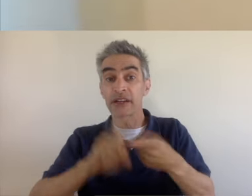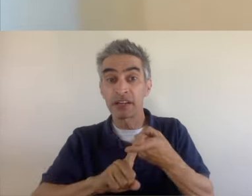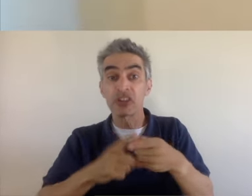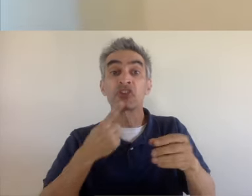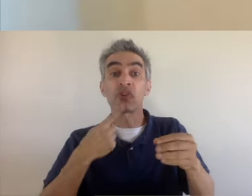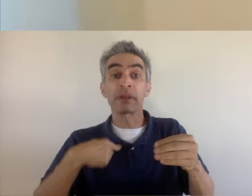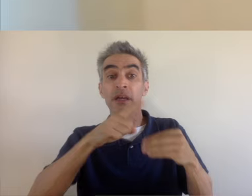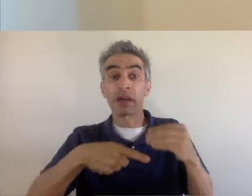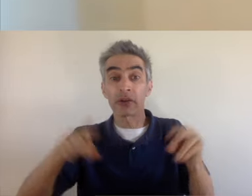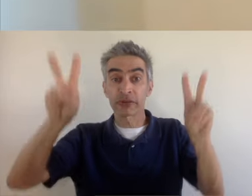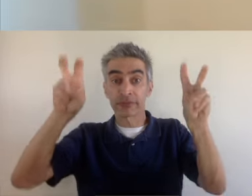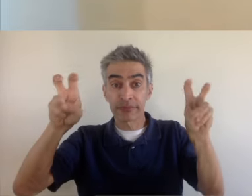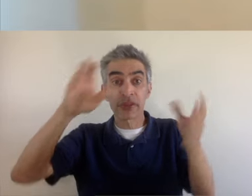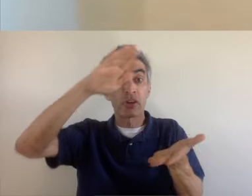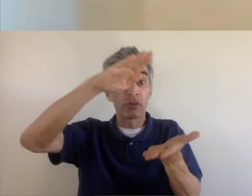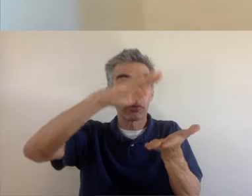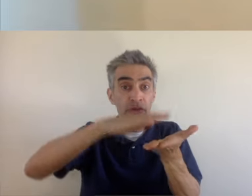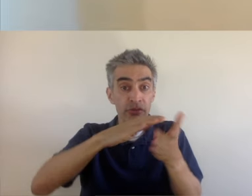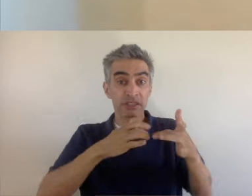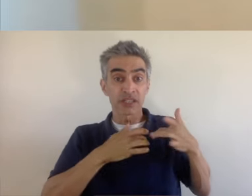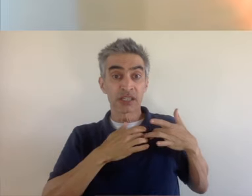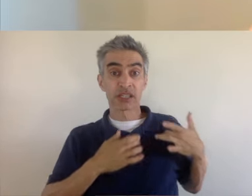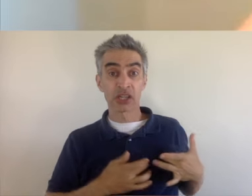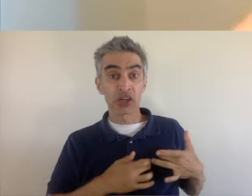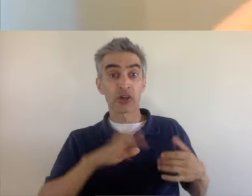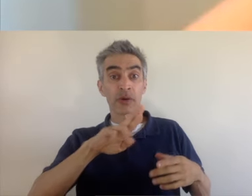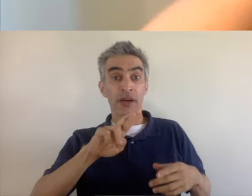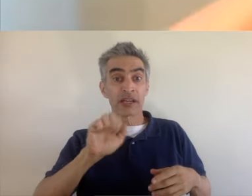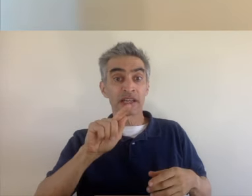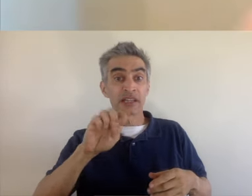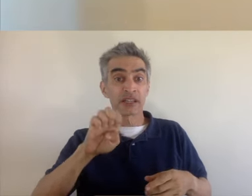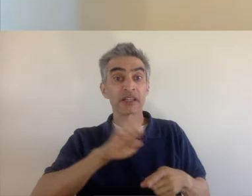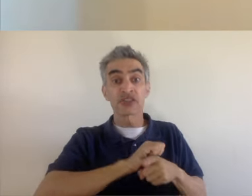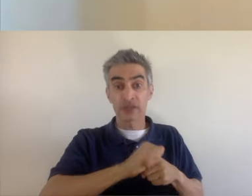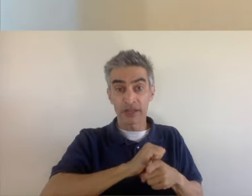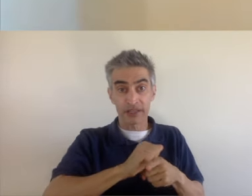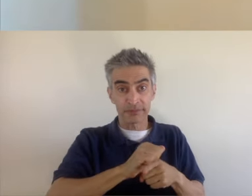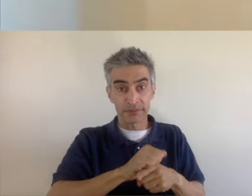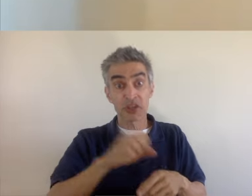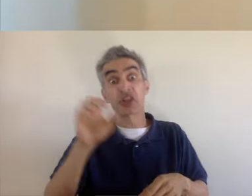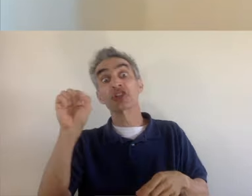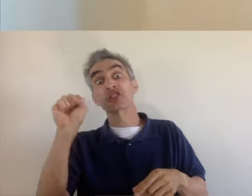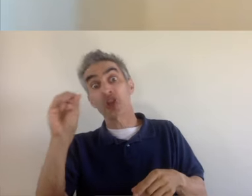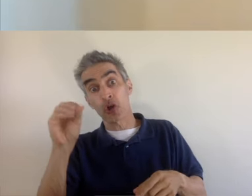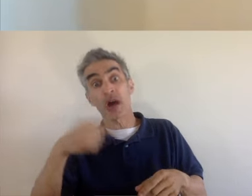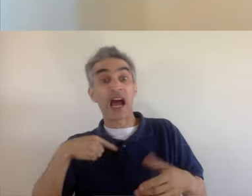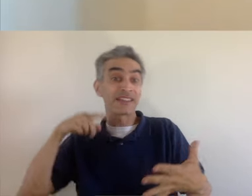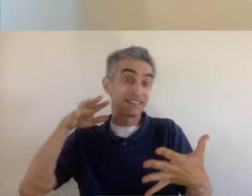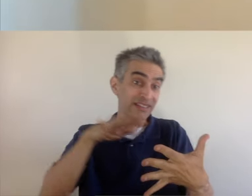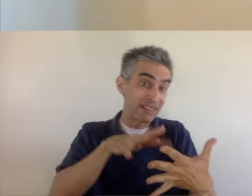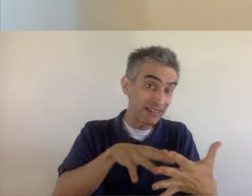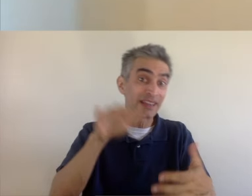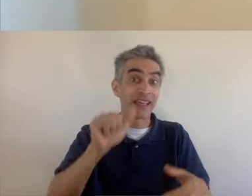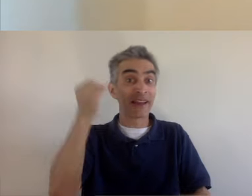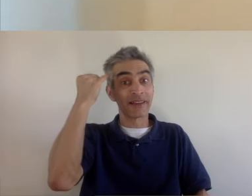just kind of gave up on signing up for races. Right. And that's when a friend encouraged me to learn about low heart